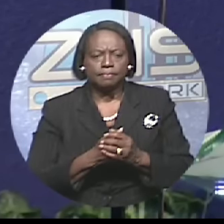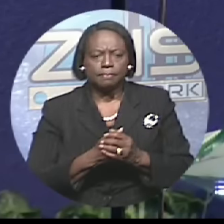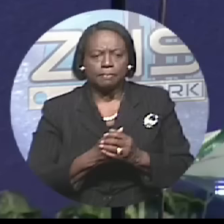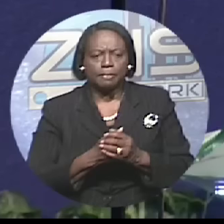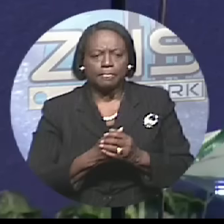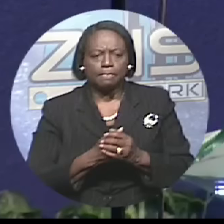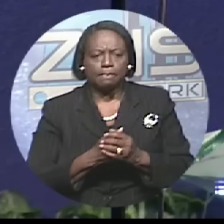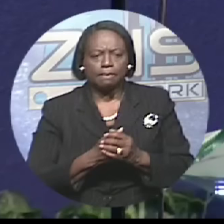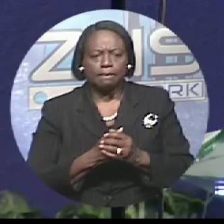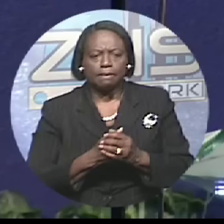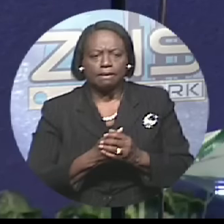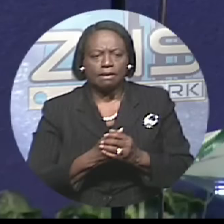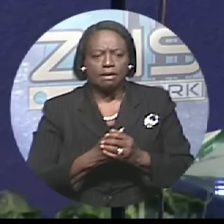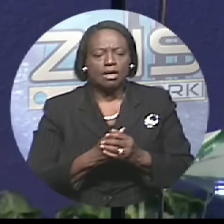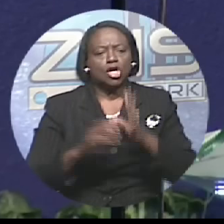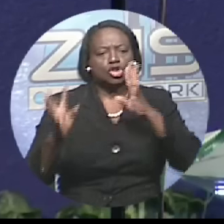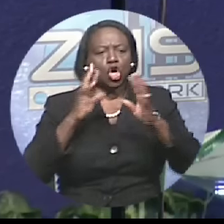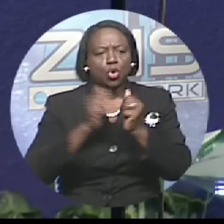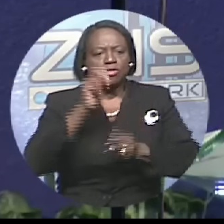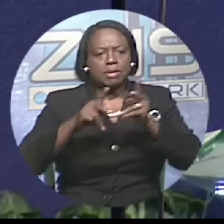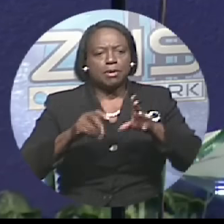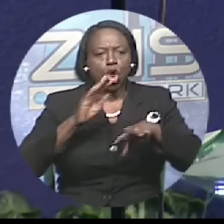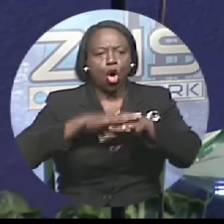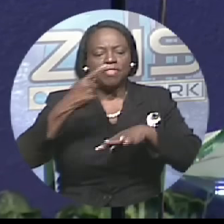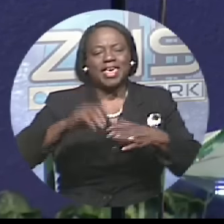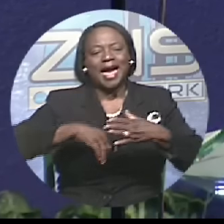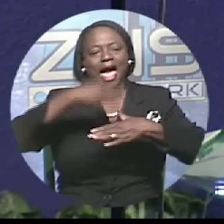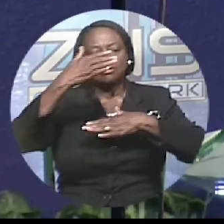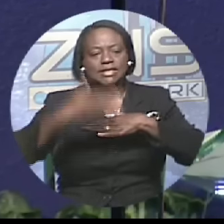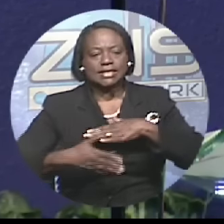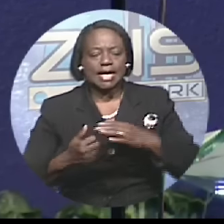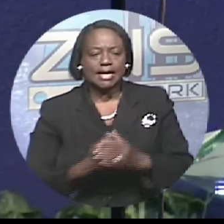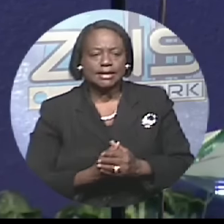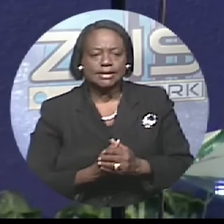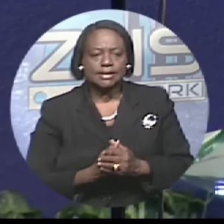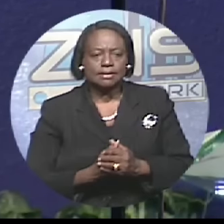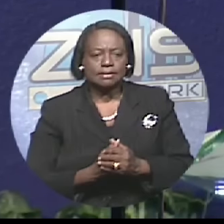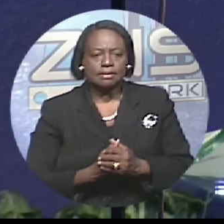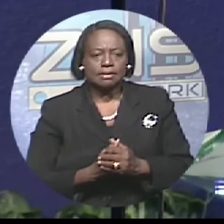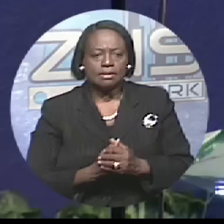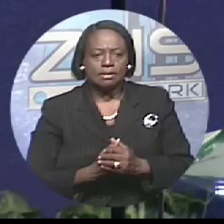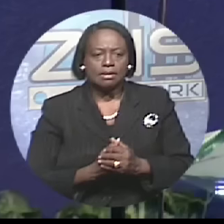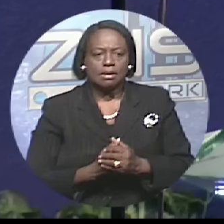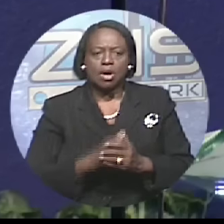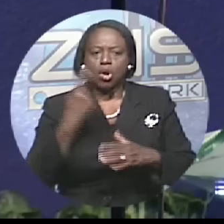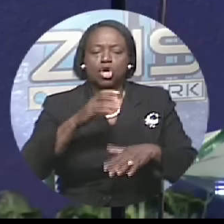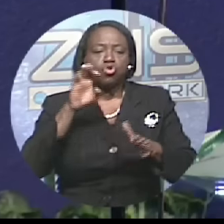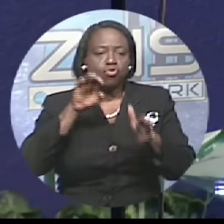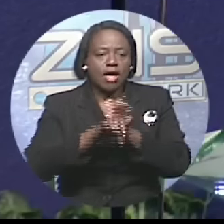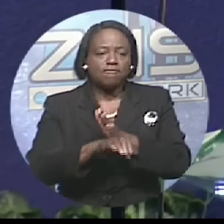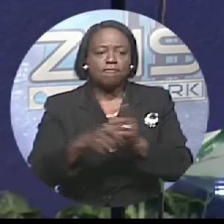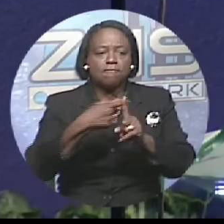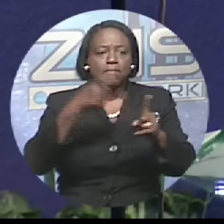corresponding with people on the outside, and promoting crime from inside the prison.